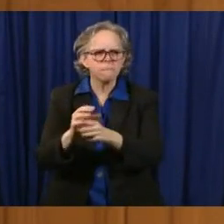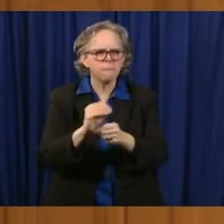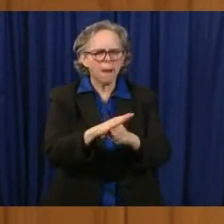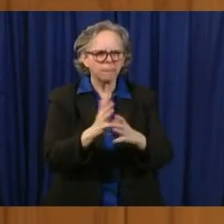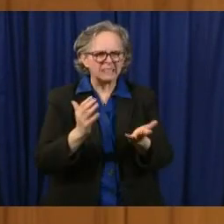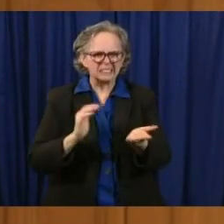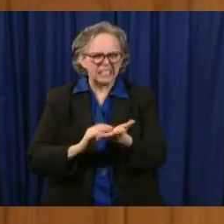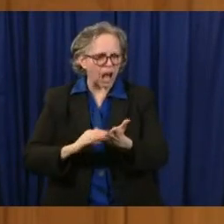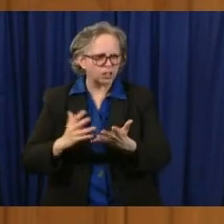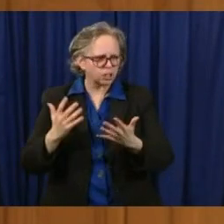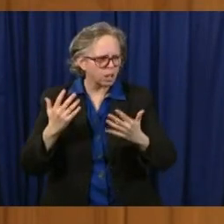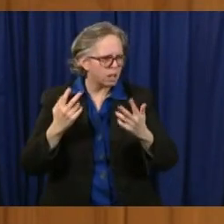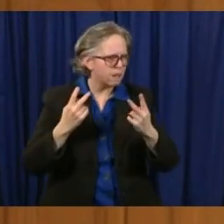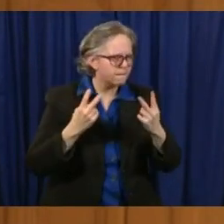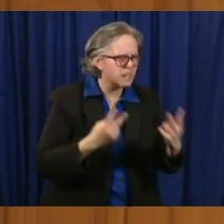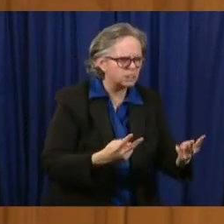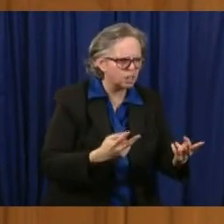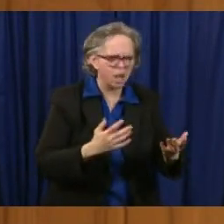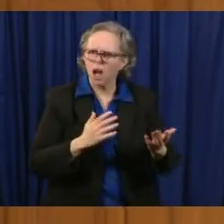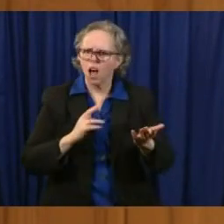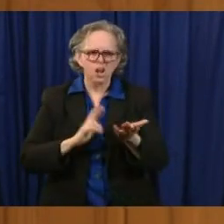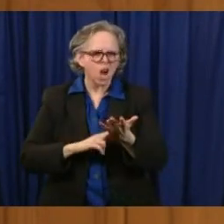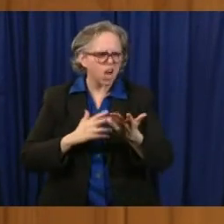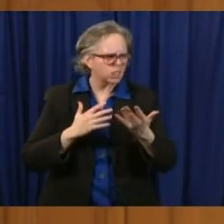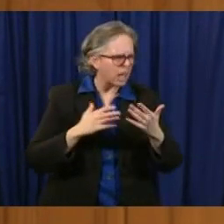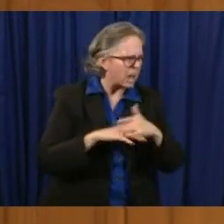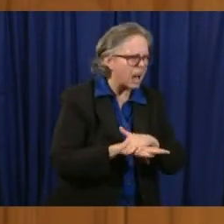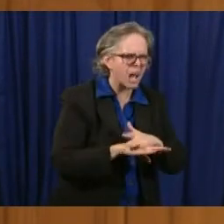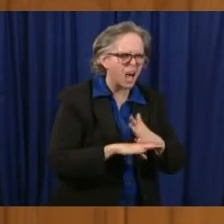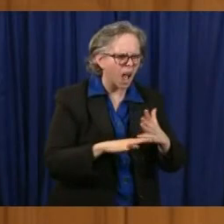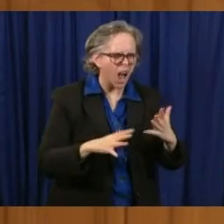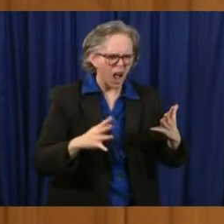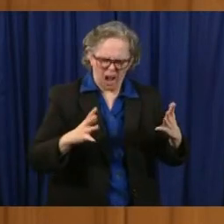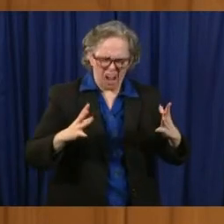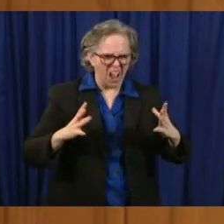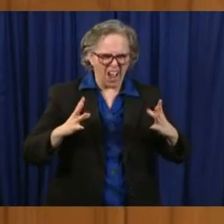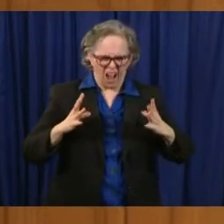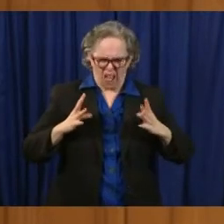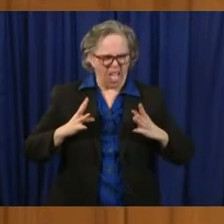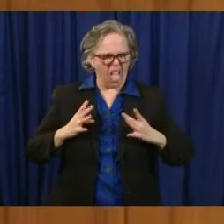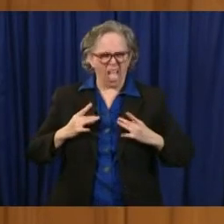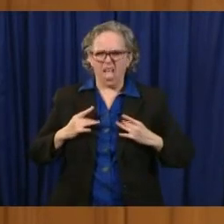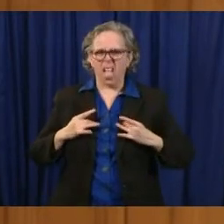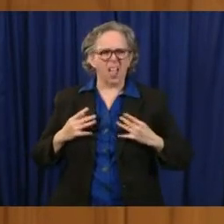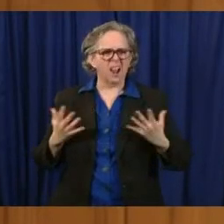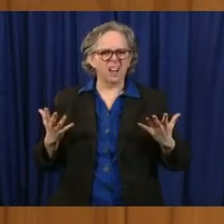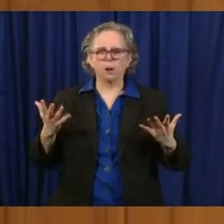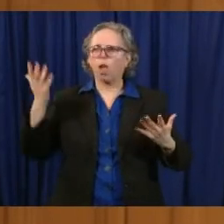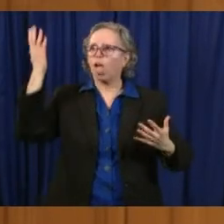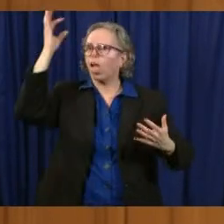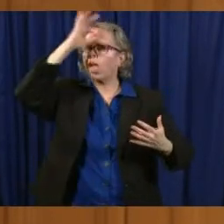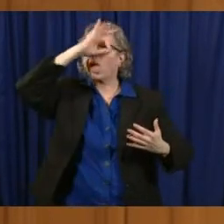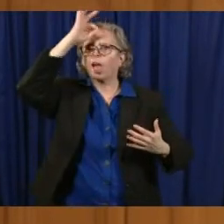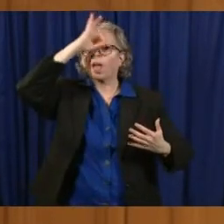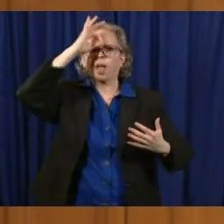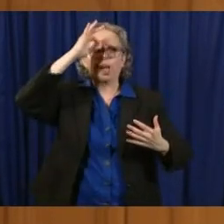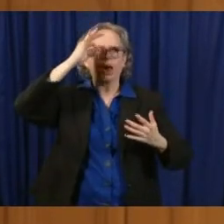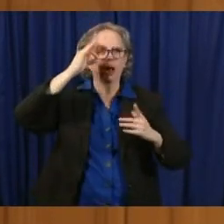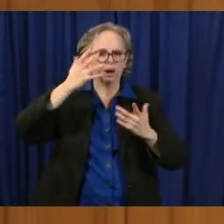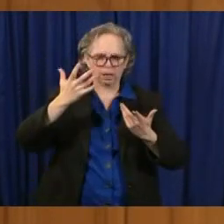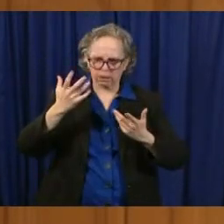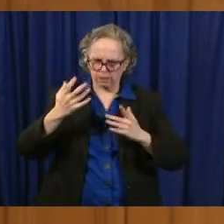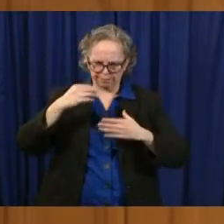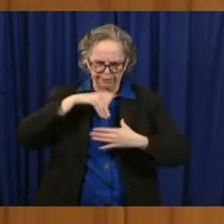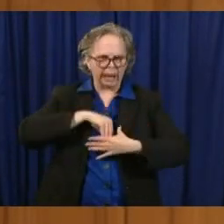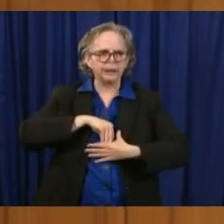any one of us could asymptomatically be carrying this virus from the community into a place like this. That's why we have so many of the rules